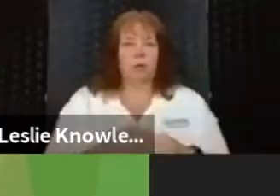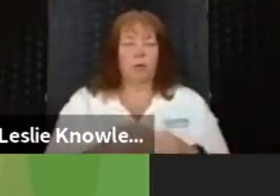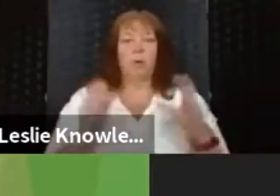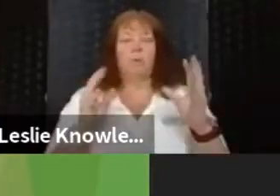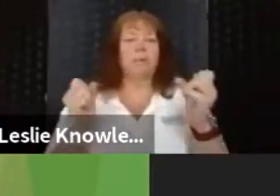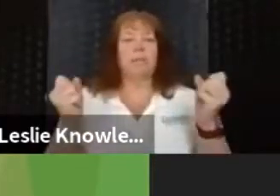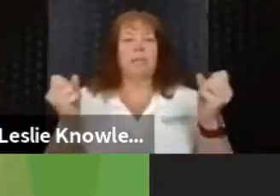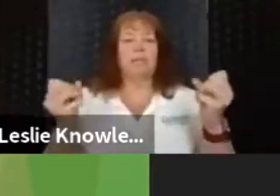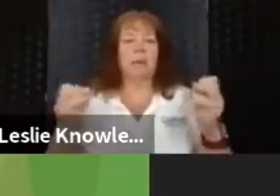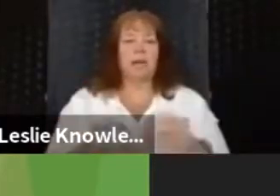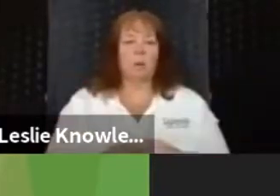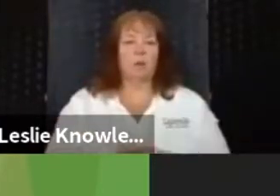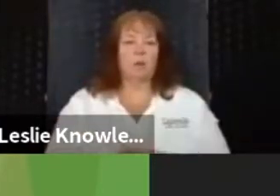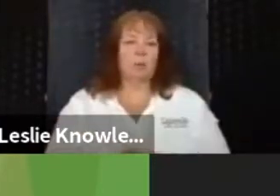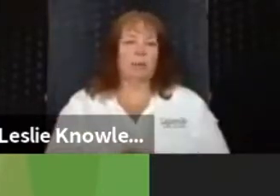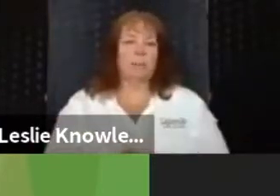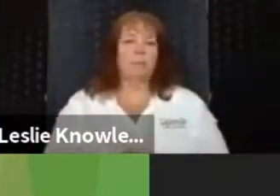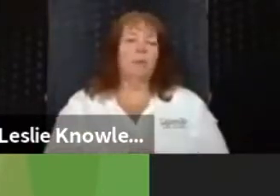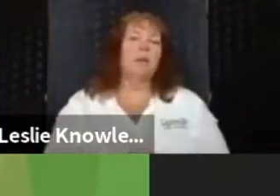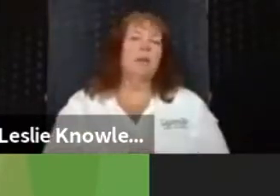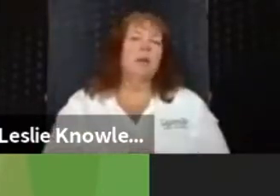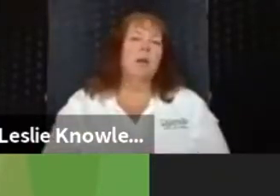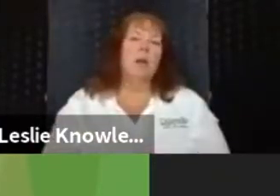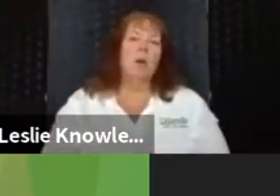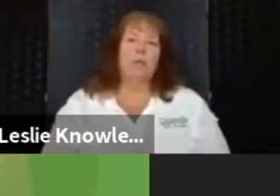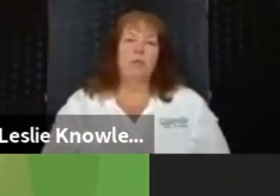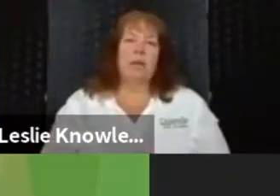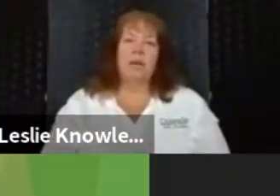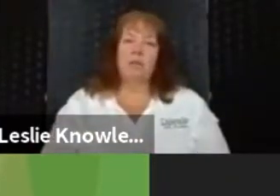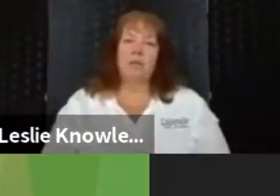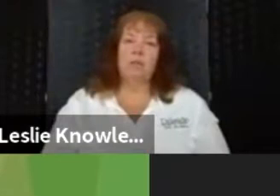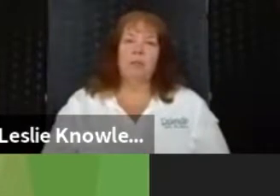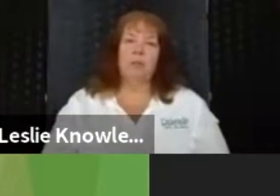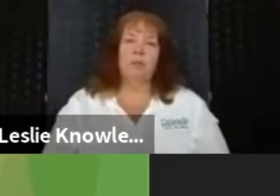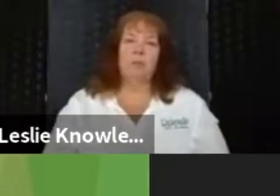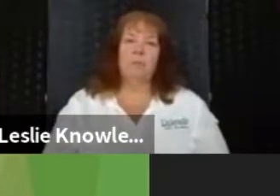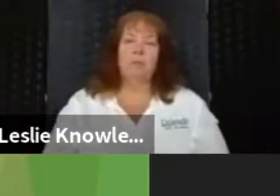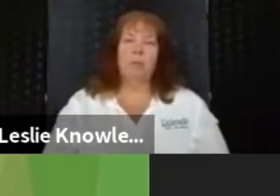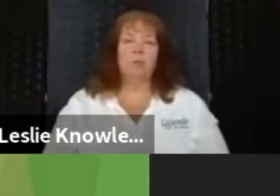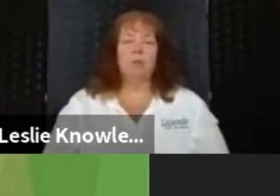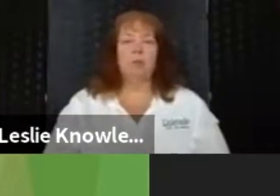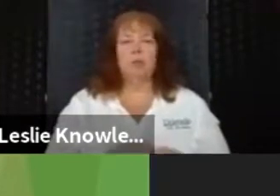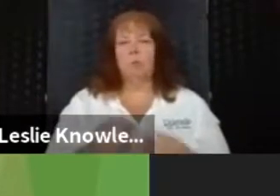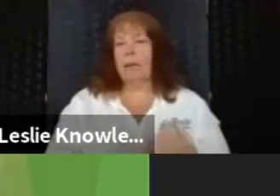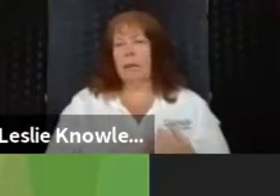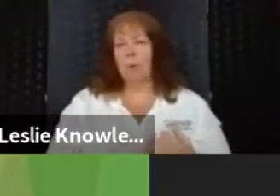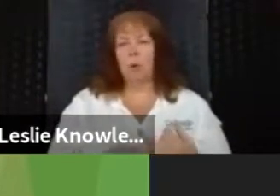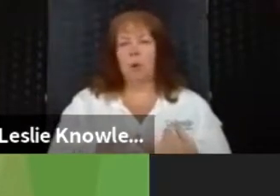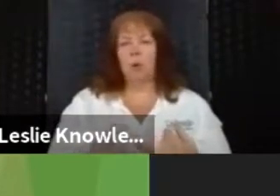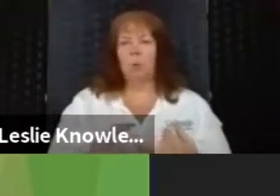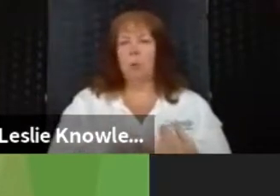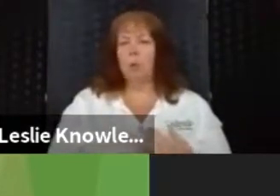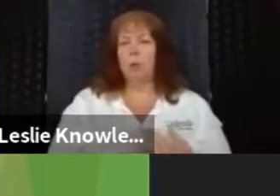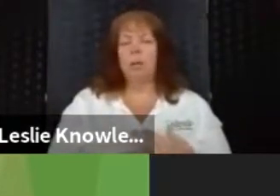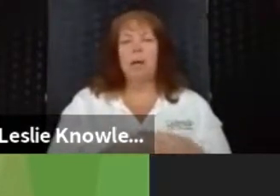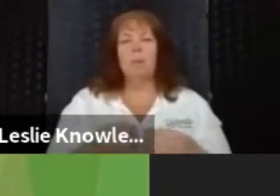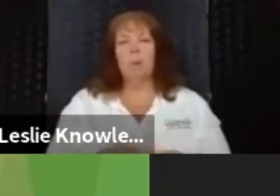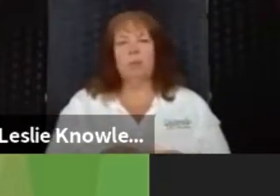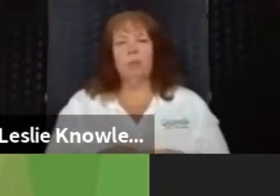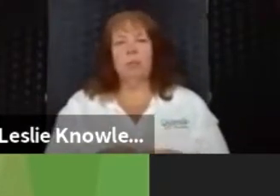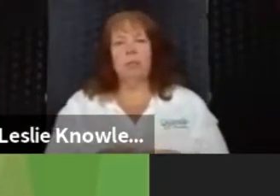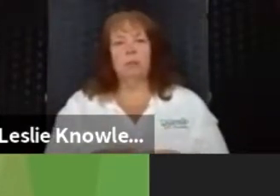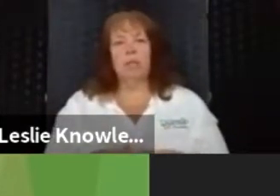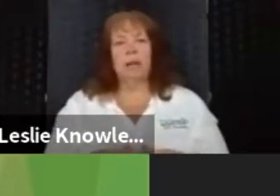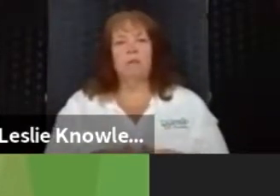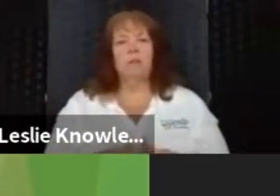meaning interpreting, or meaning signing or interpreting. We use Canvas Some schools use Blackboard or Moodle, but